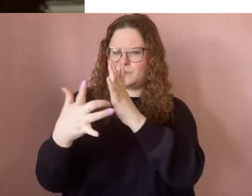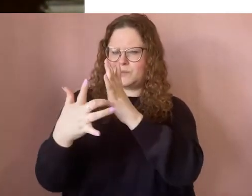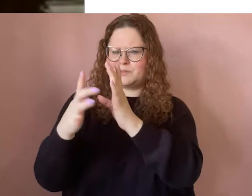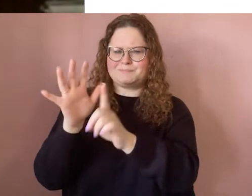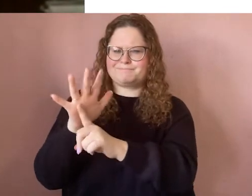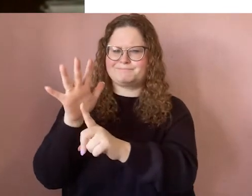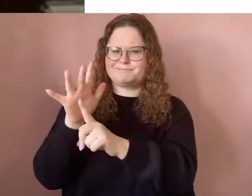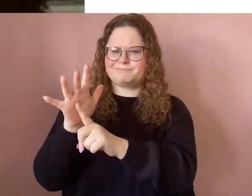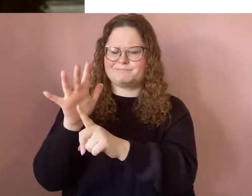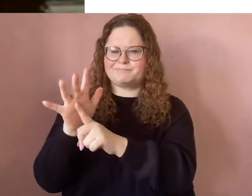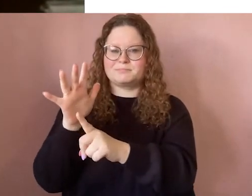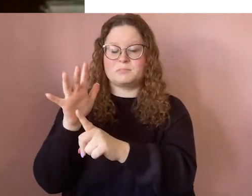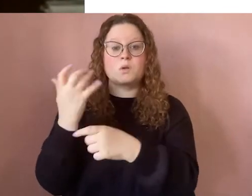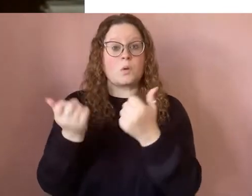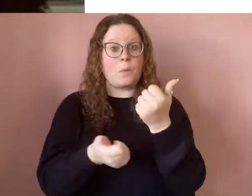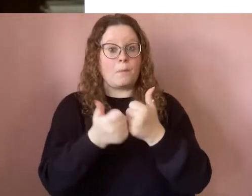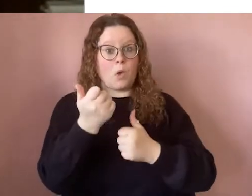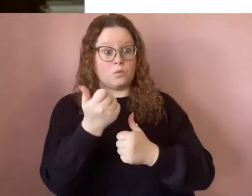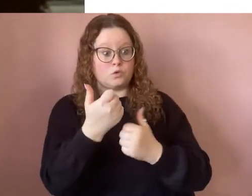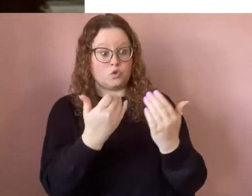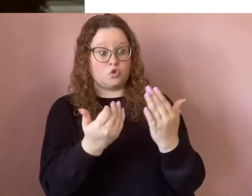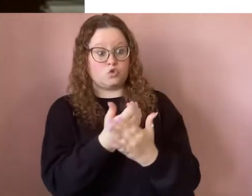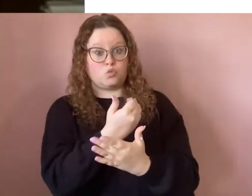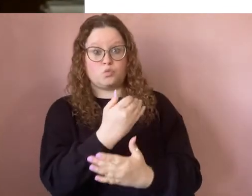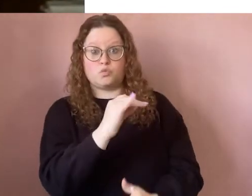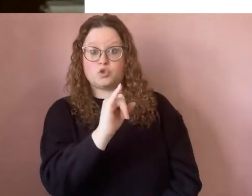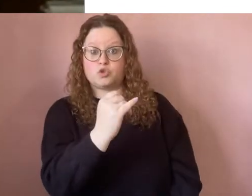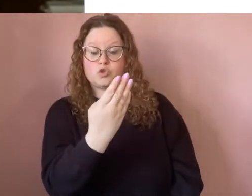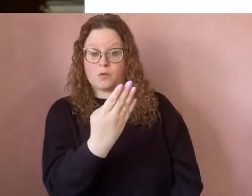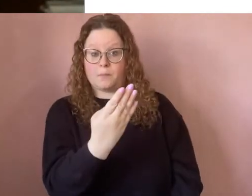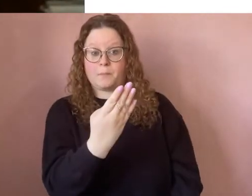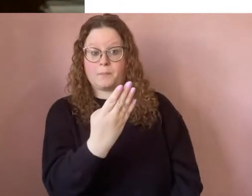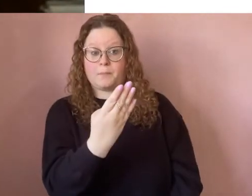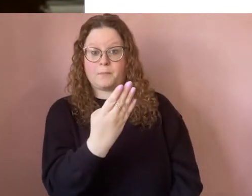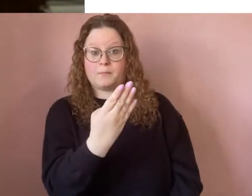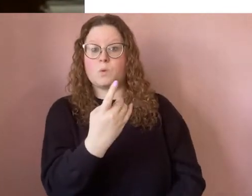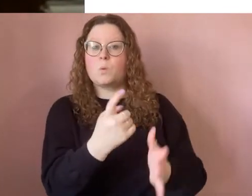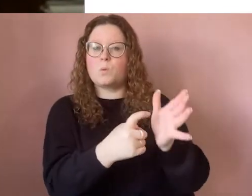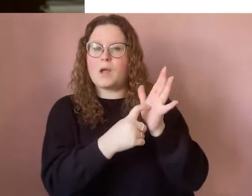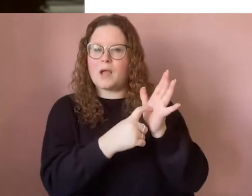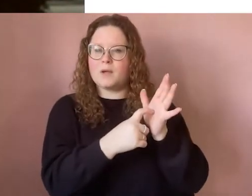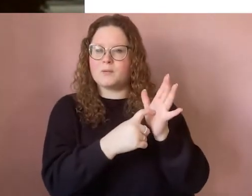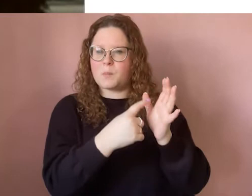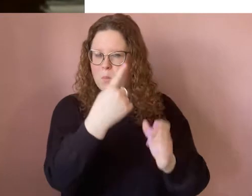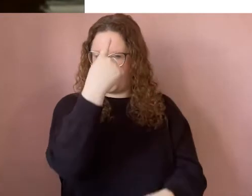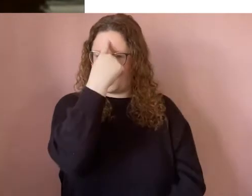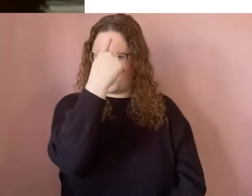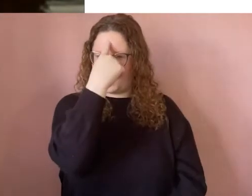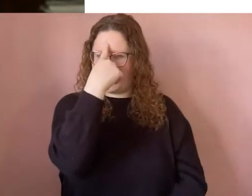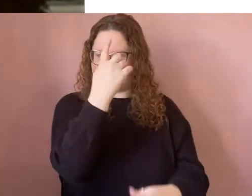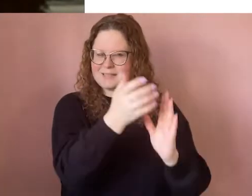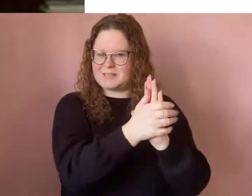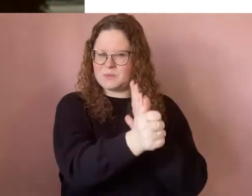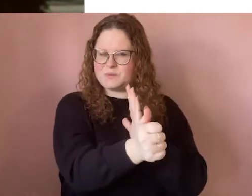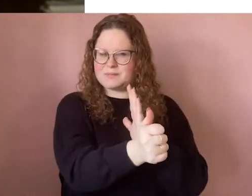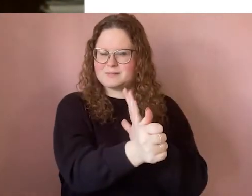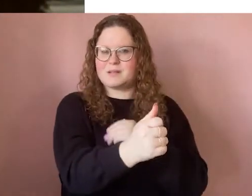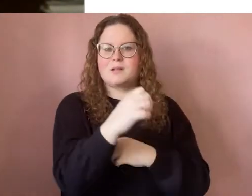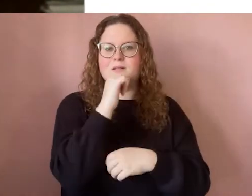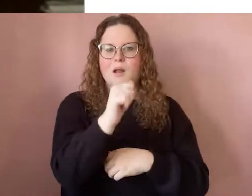new jobs increasingly are going to demand brain skills, cerebral skill sets, not manual